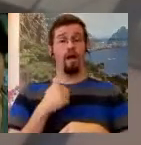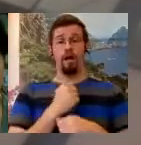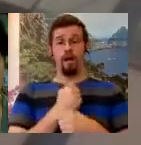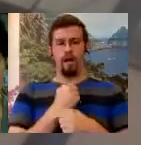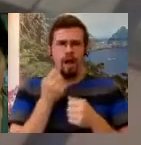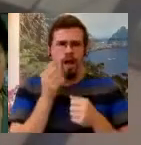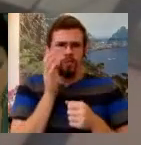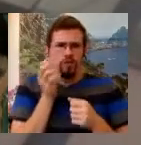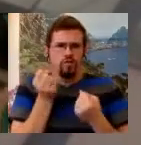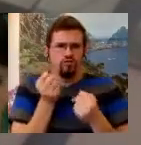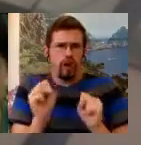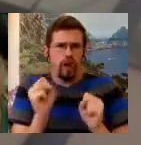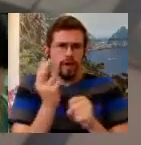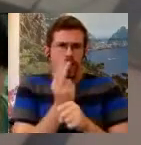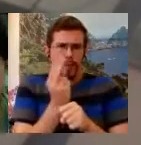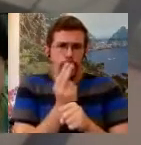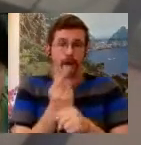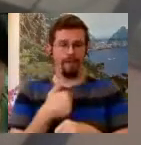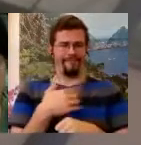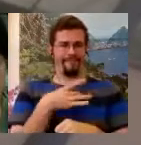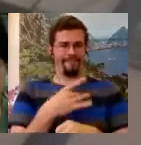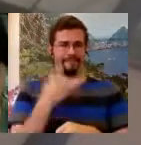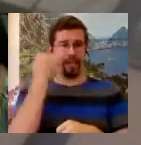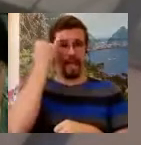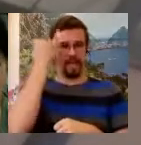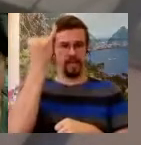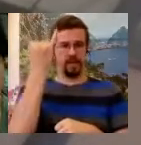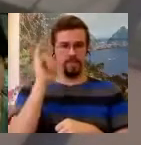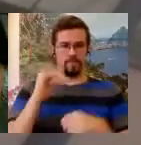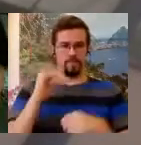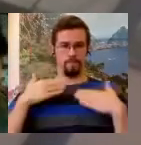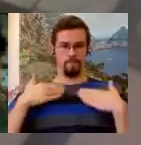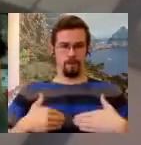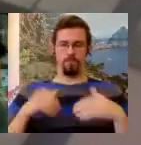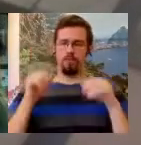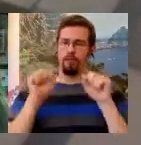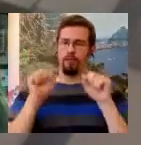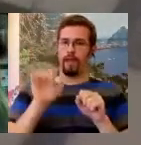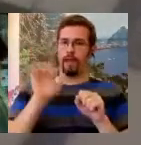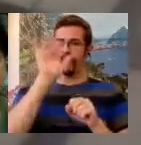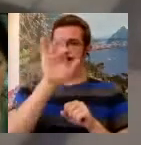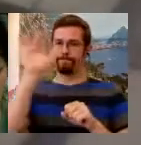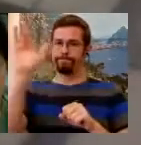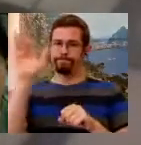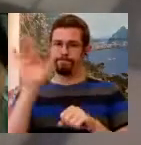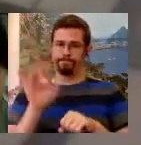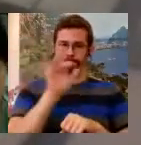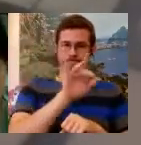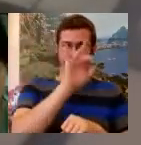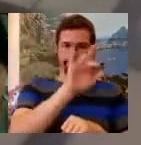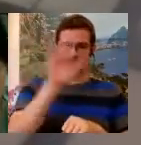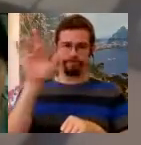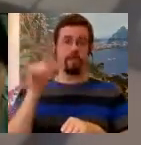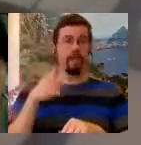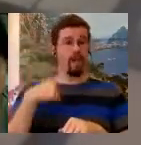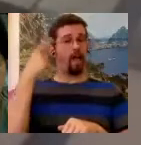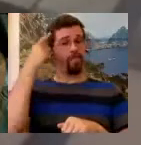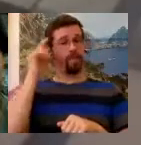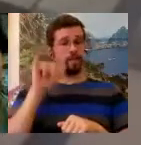it. I like the idea of the body and being able to click on parts of the body. I think that has great